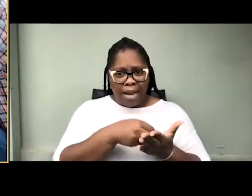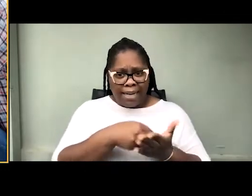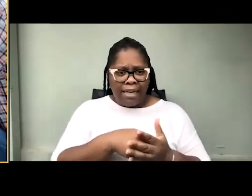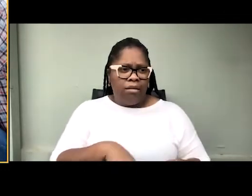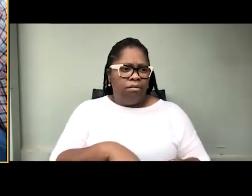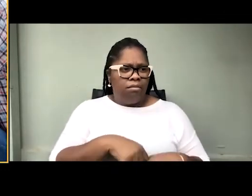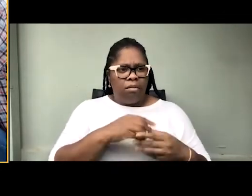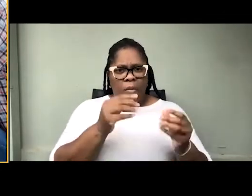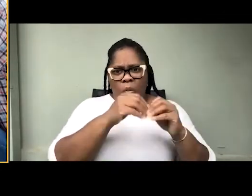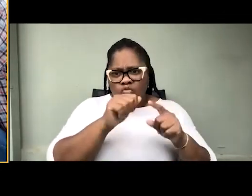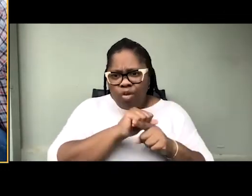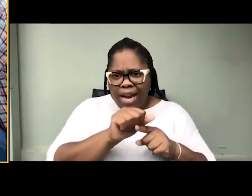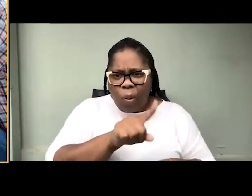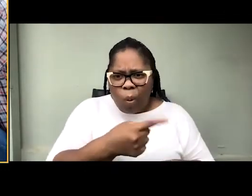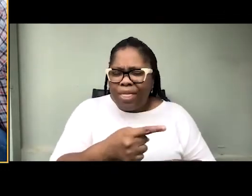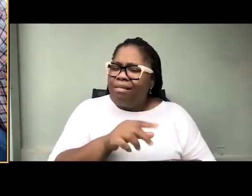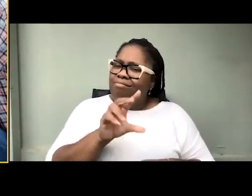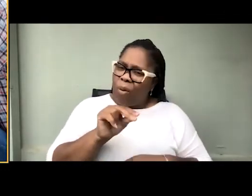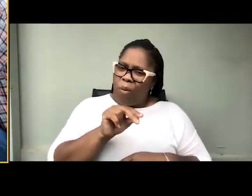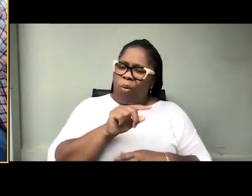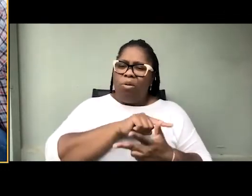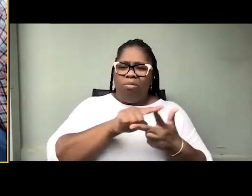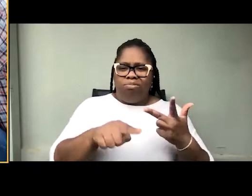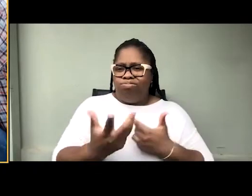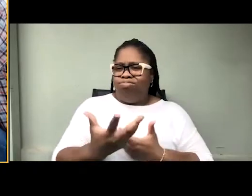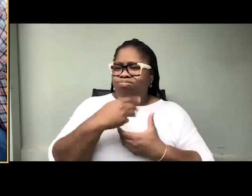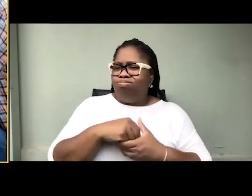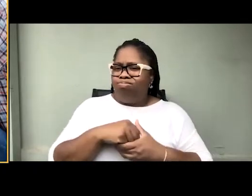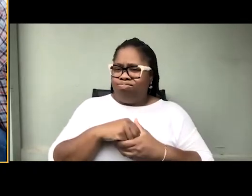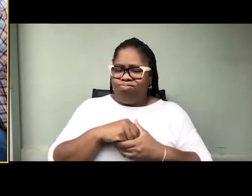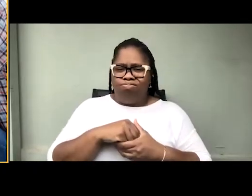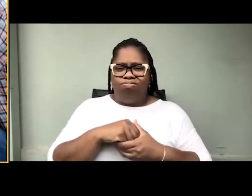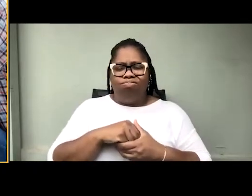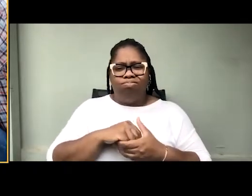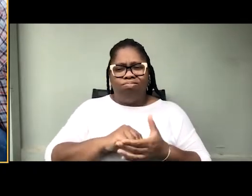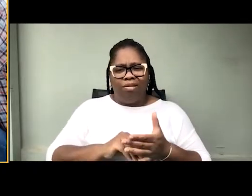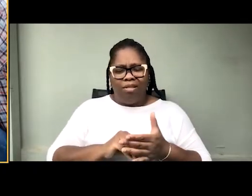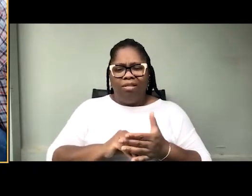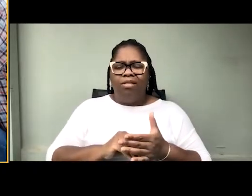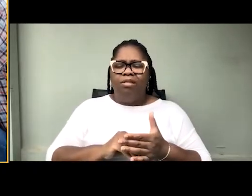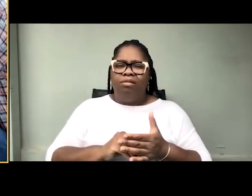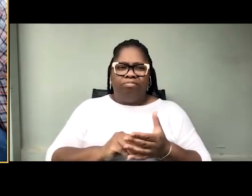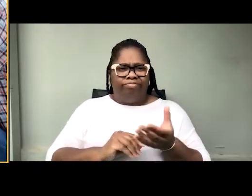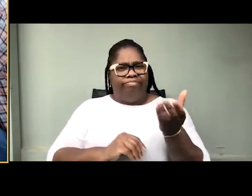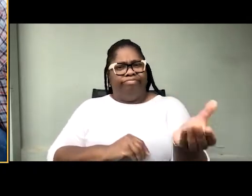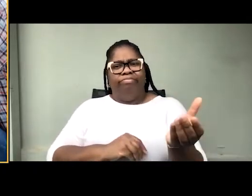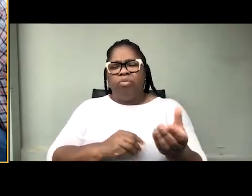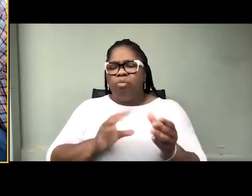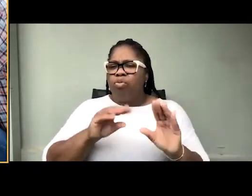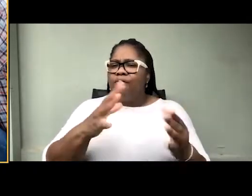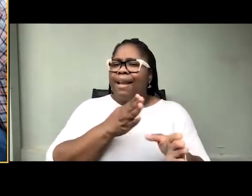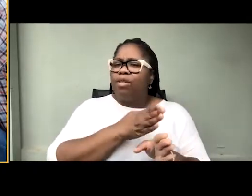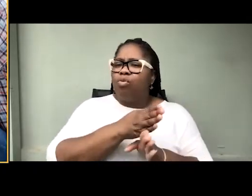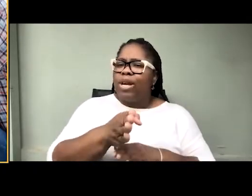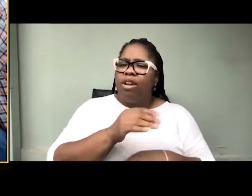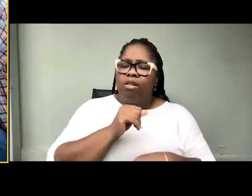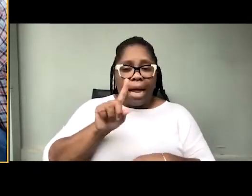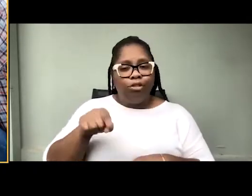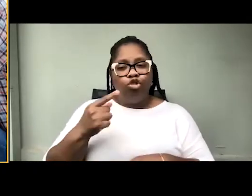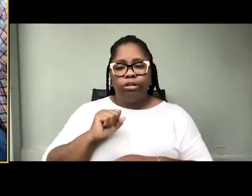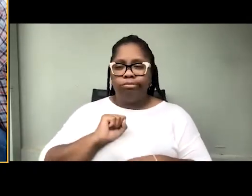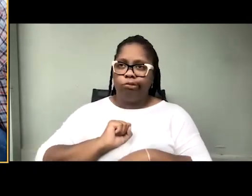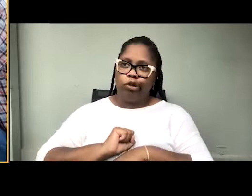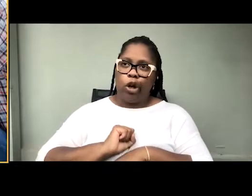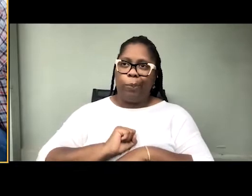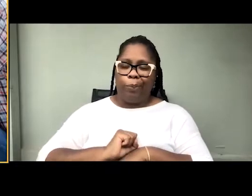It really has to be a nice package deal where we're really providing people with a career and not just a job, because